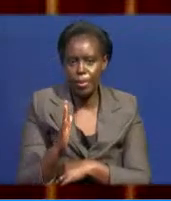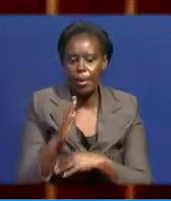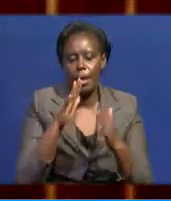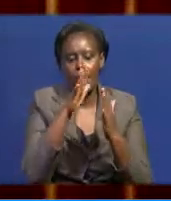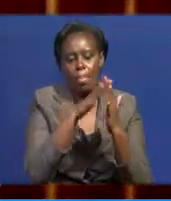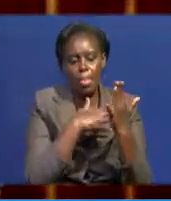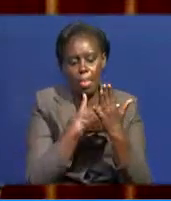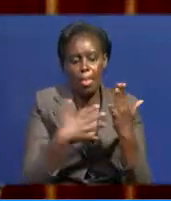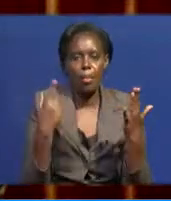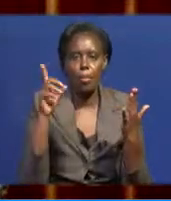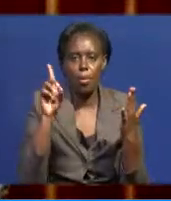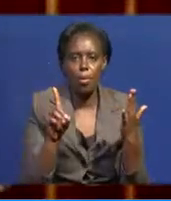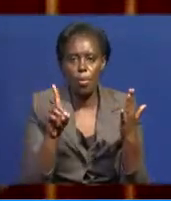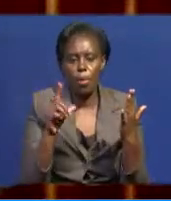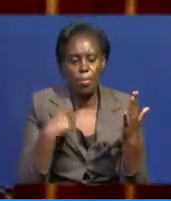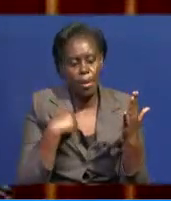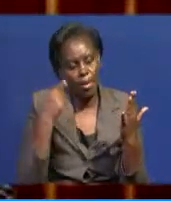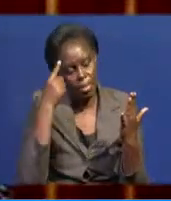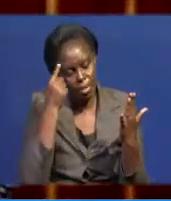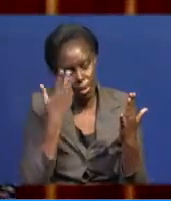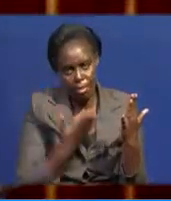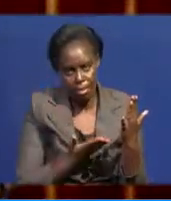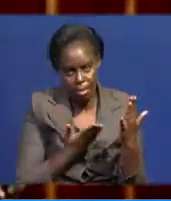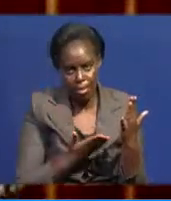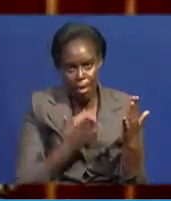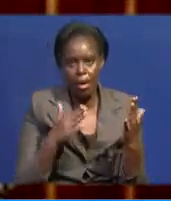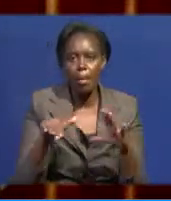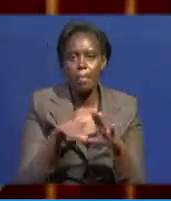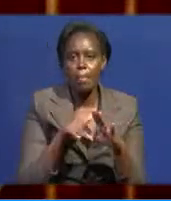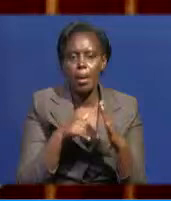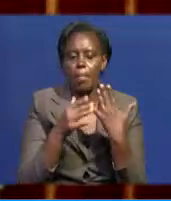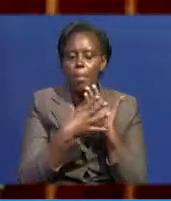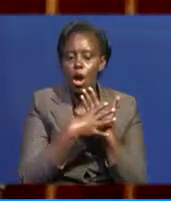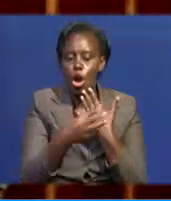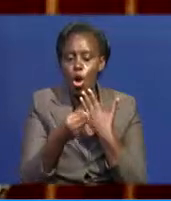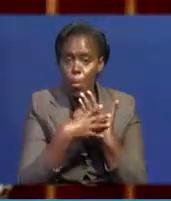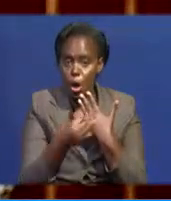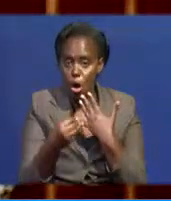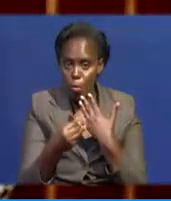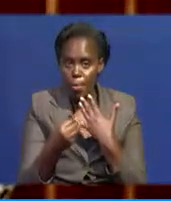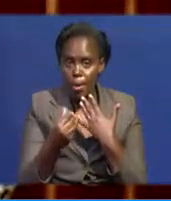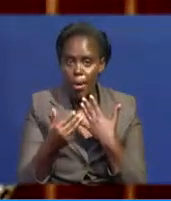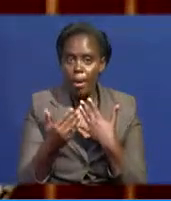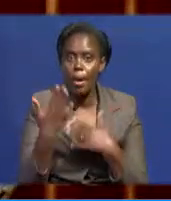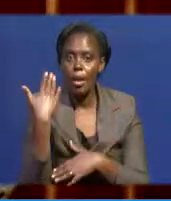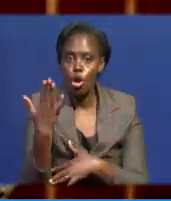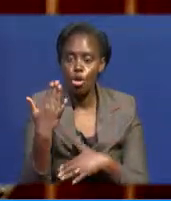through Table 1, but I think if members have a copy of my response,